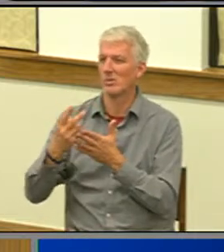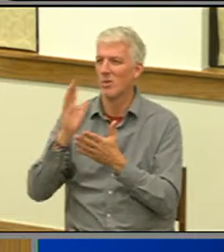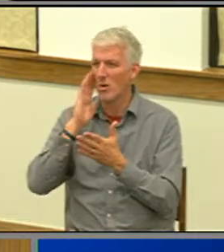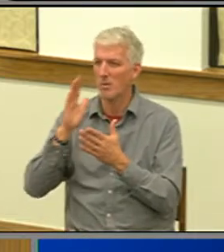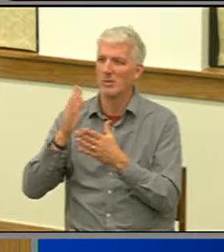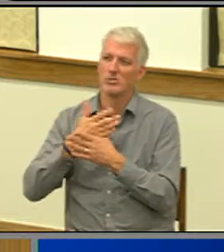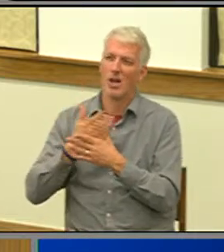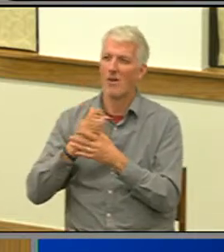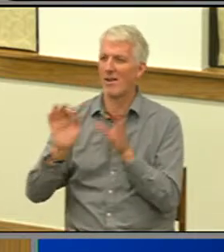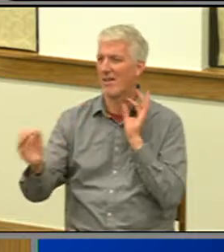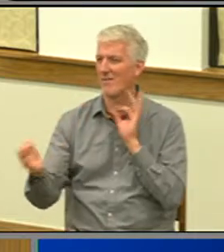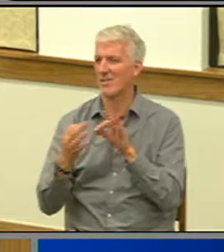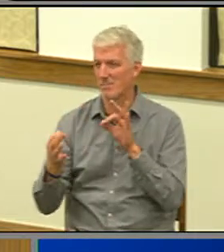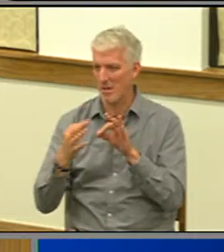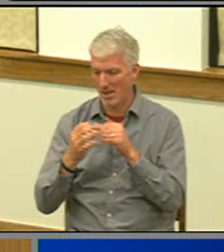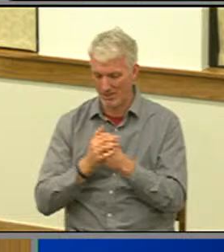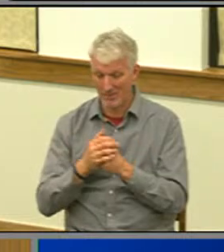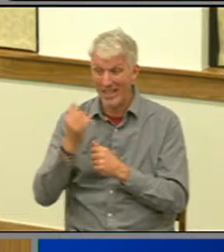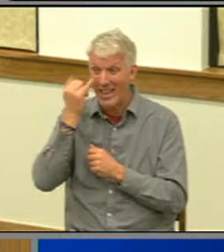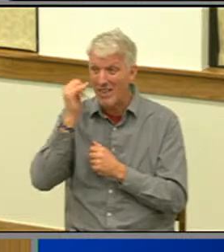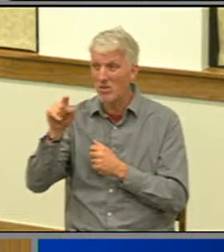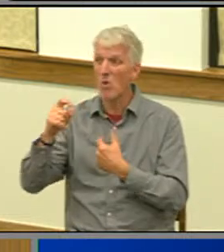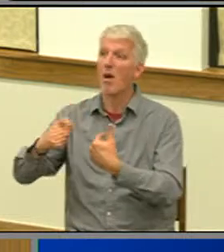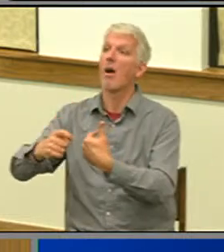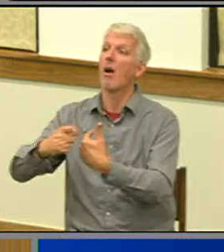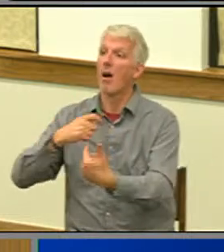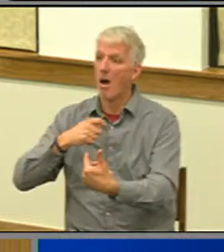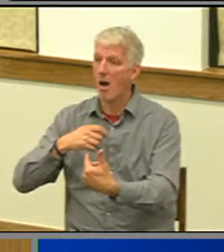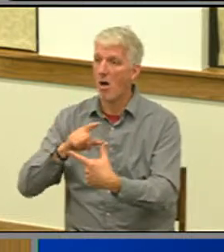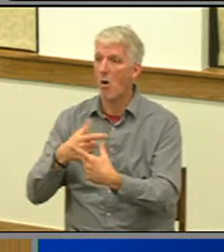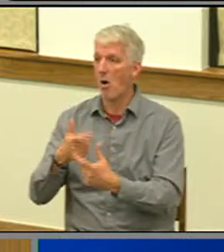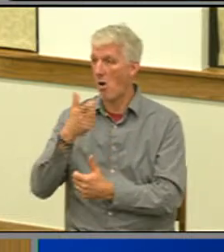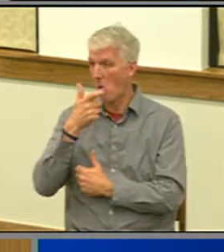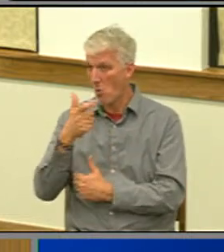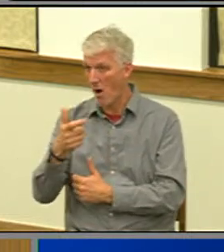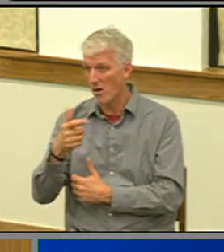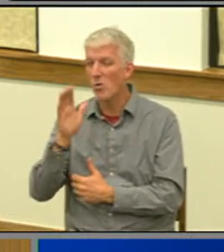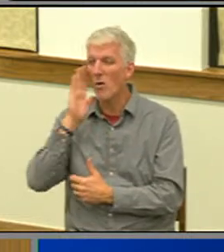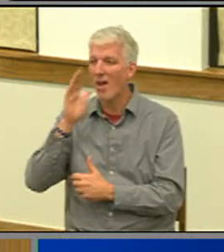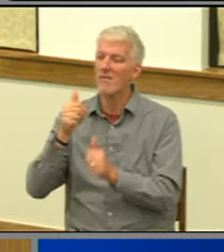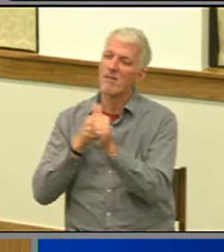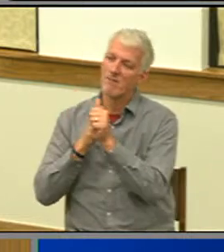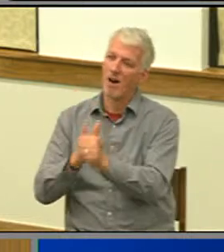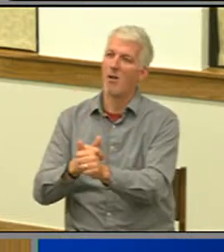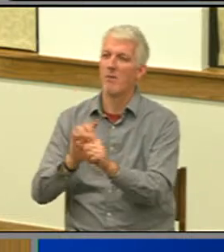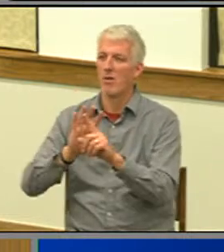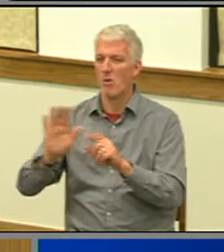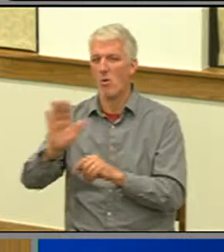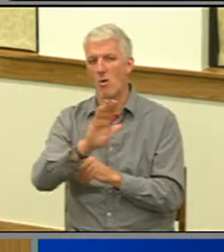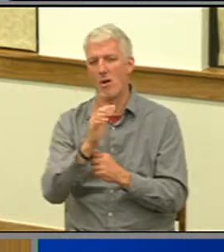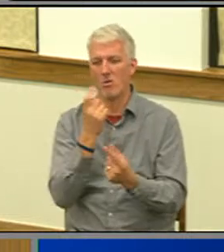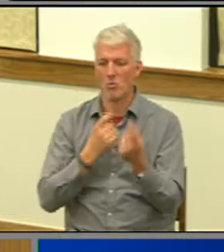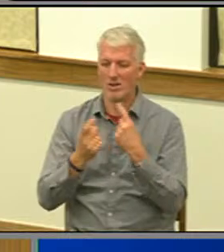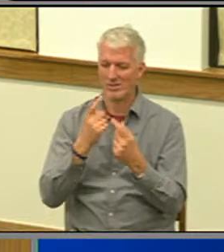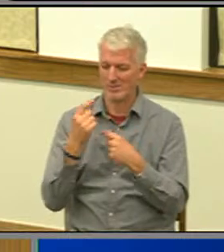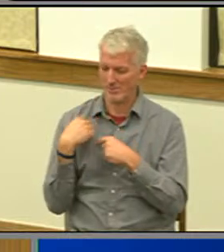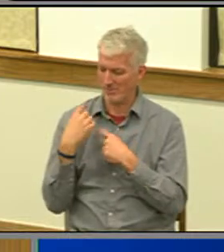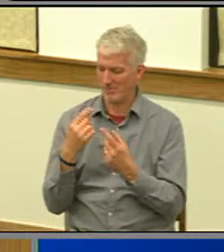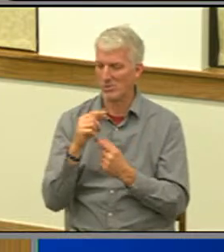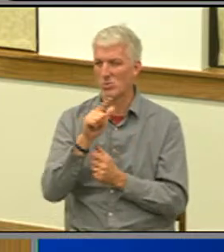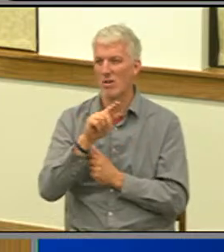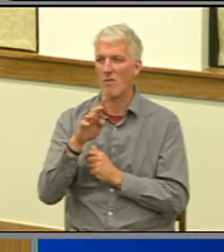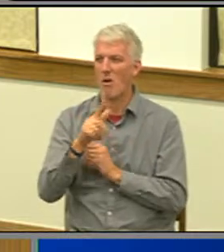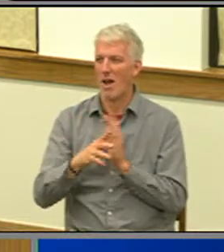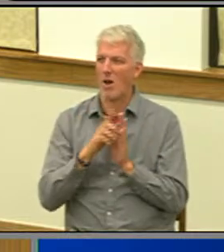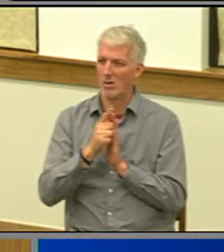Viewers or callers will be given the opportunity to submit their follow-up questions or comments within 24 hours after the